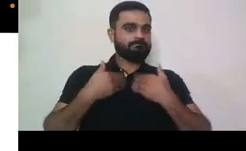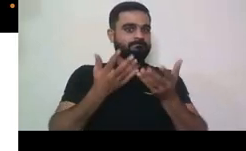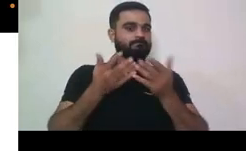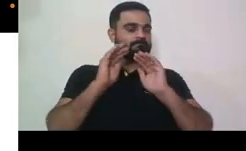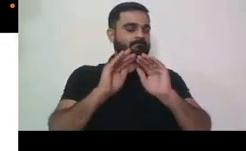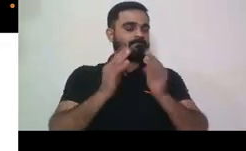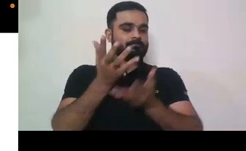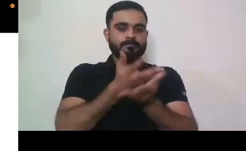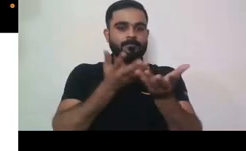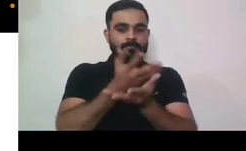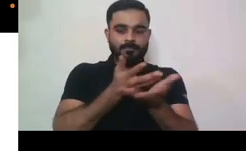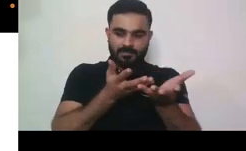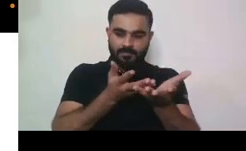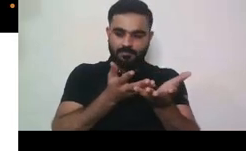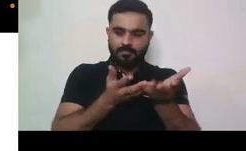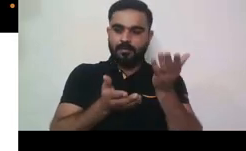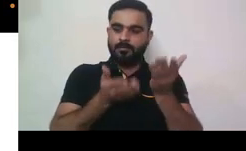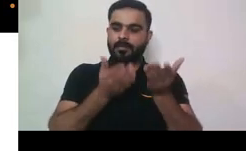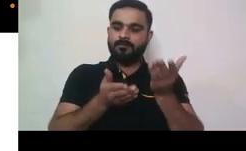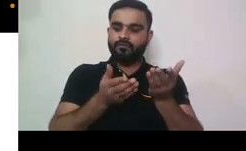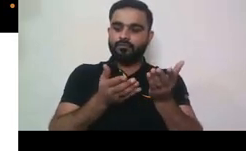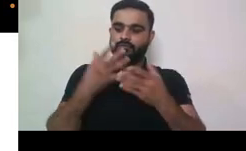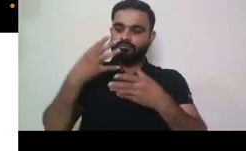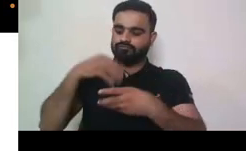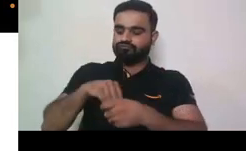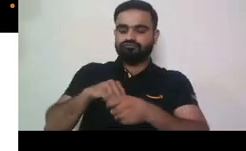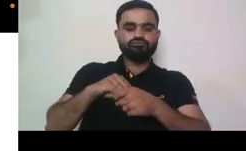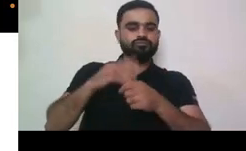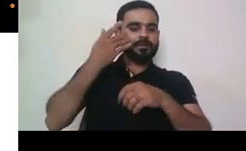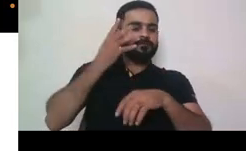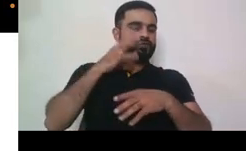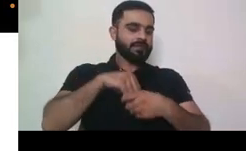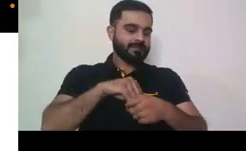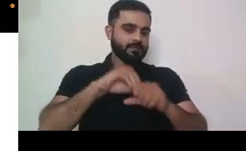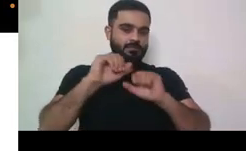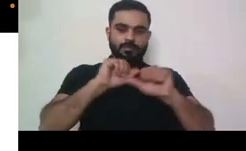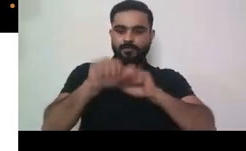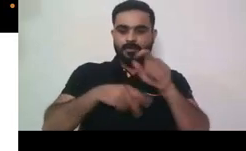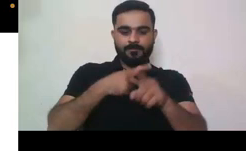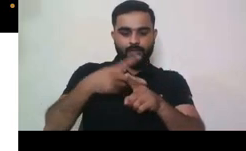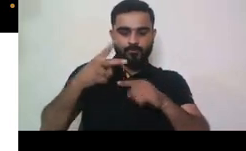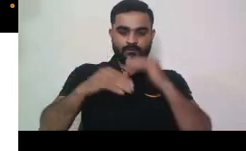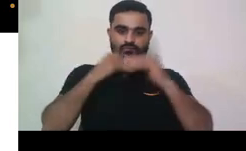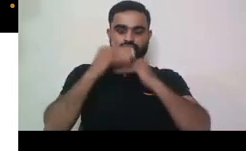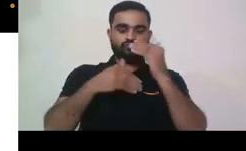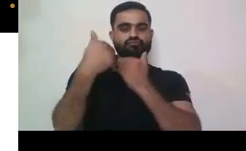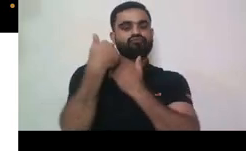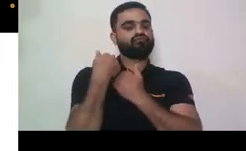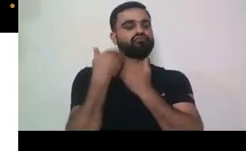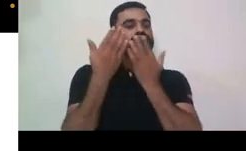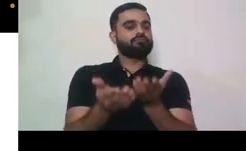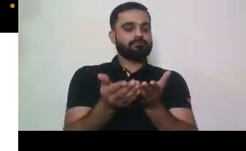contribution. Maybe you have attended the school and still you have joined for your own professional development. You're taking your responsibility for